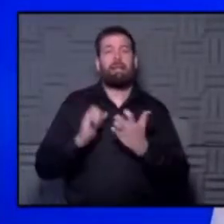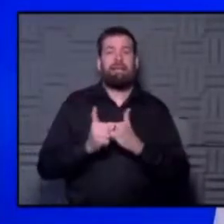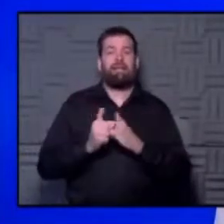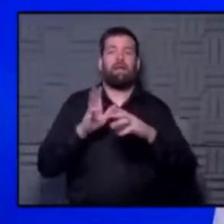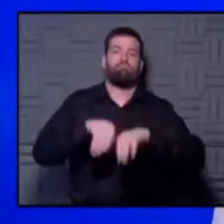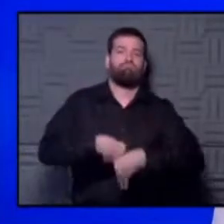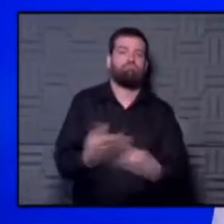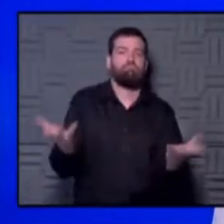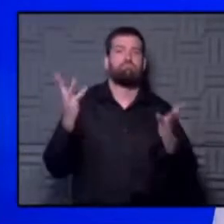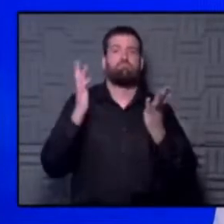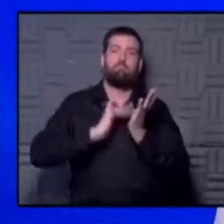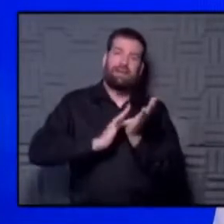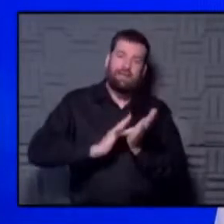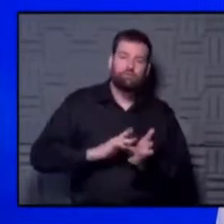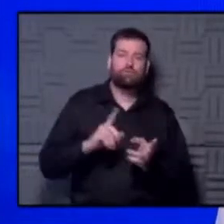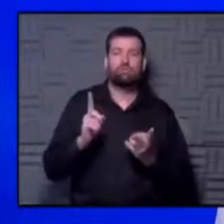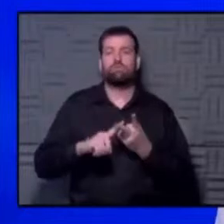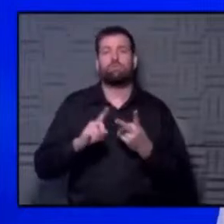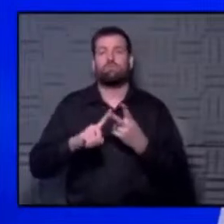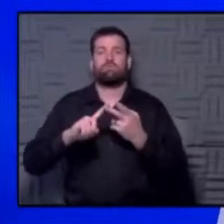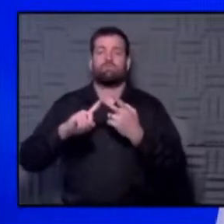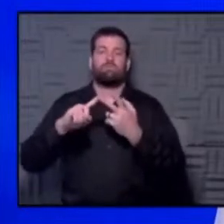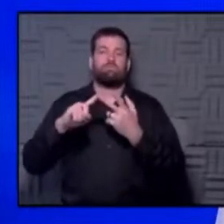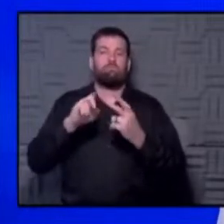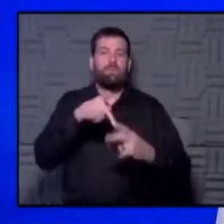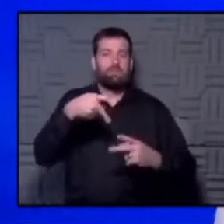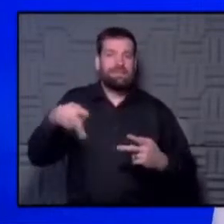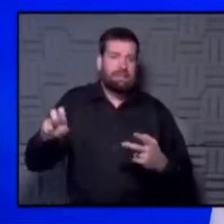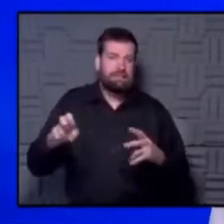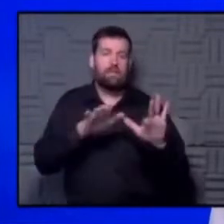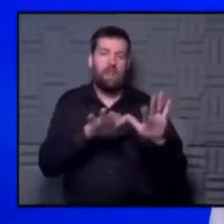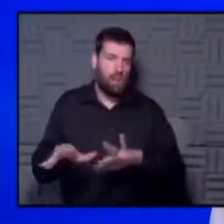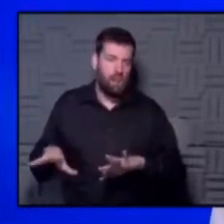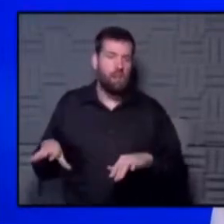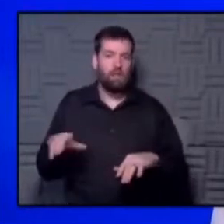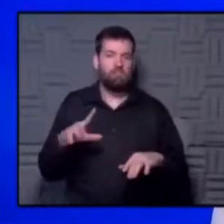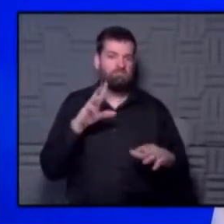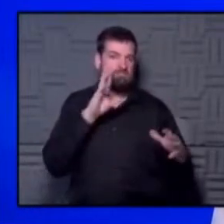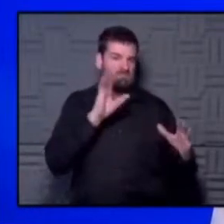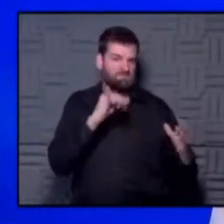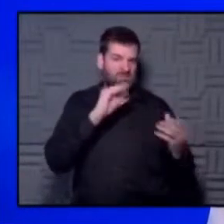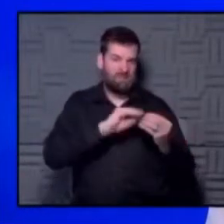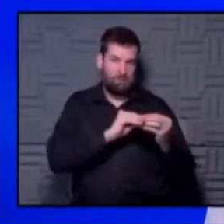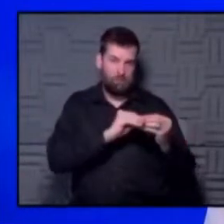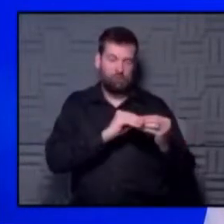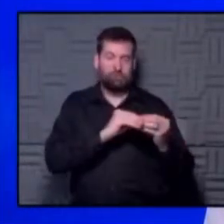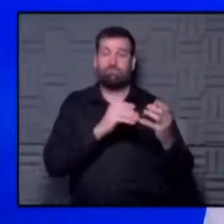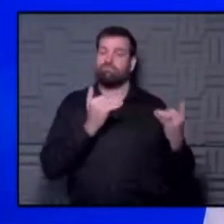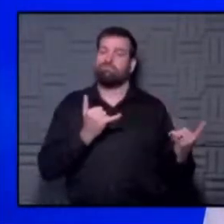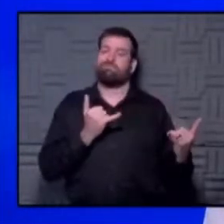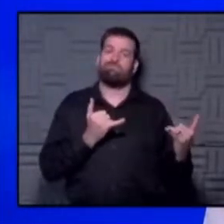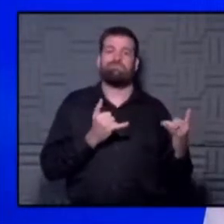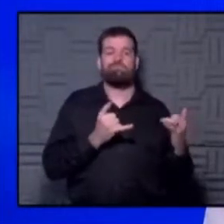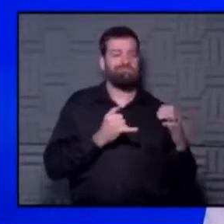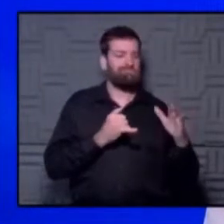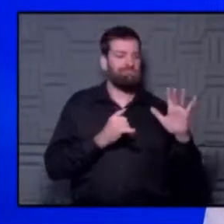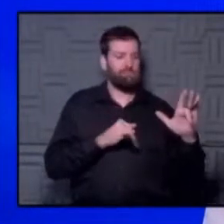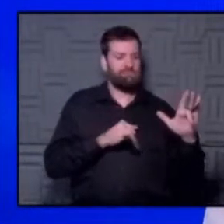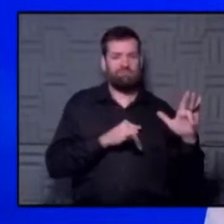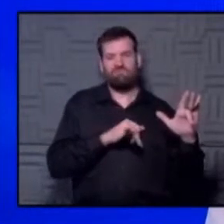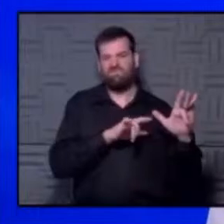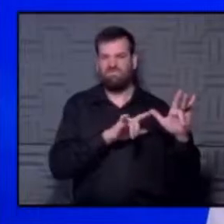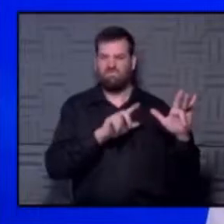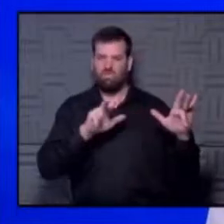distribute medications and PPE and remdesivir. So that all makes sense. So we report that number, and that number runs here right now. It's been going between 25